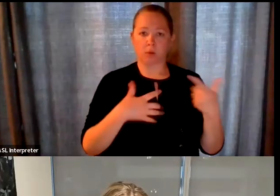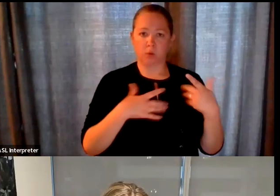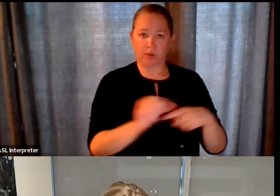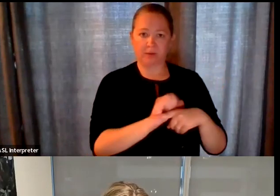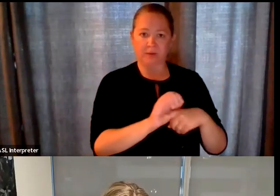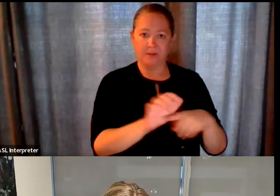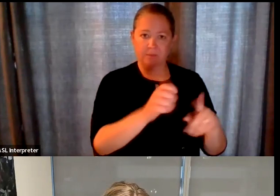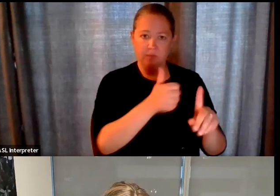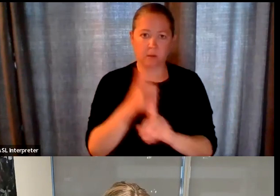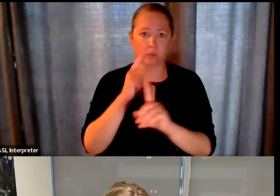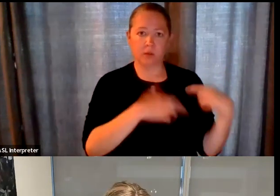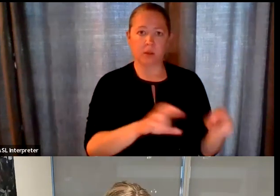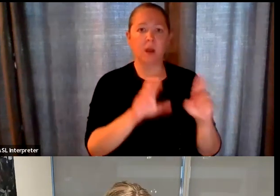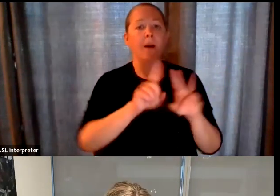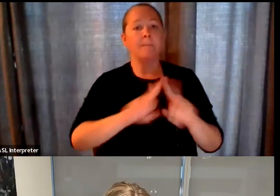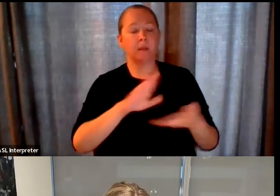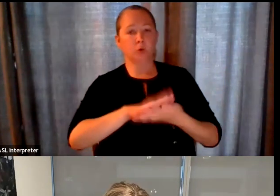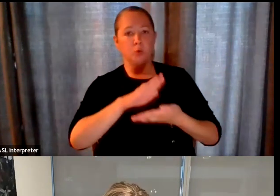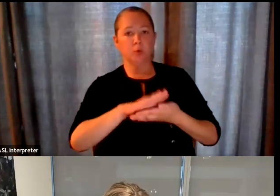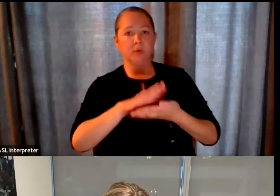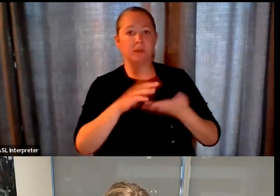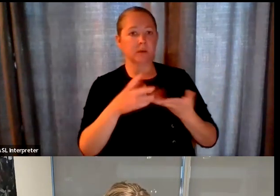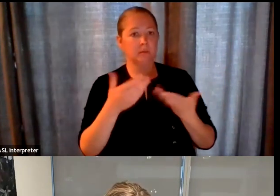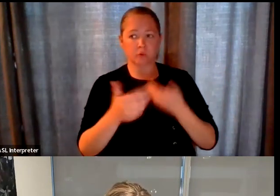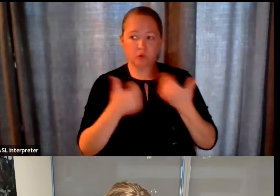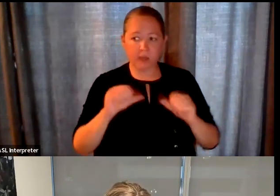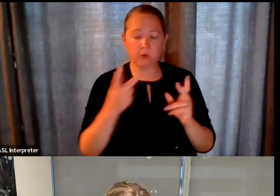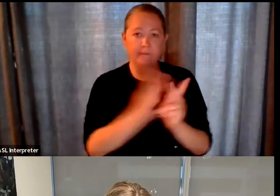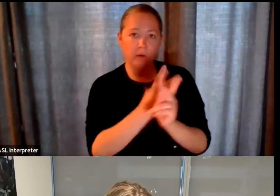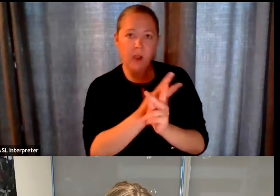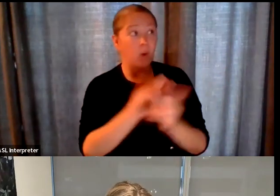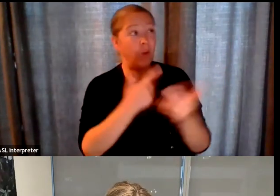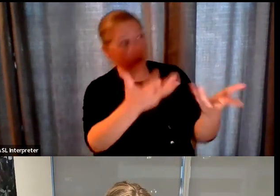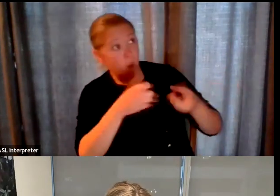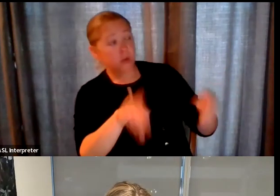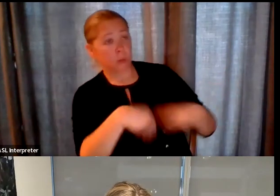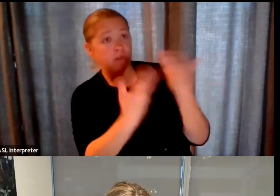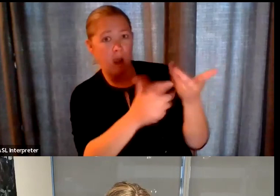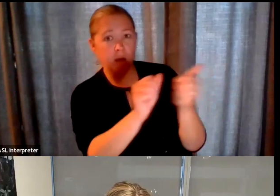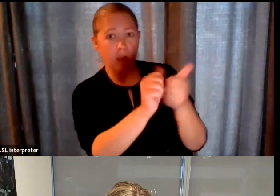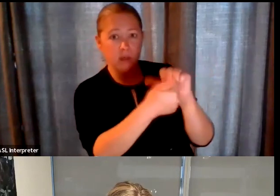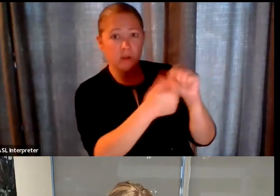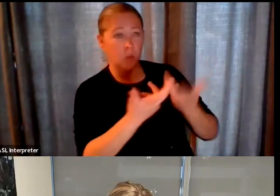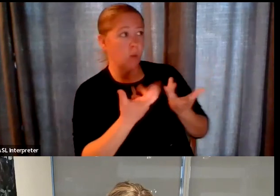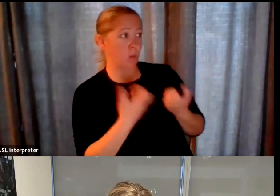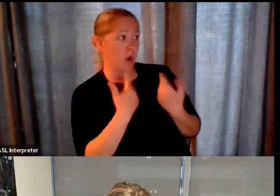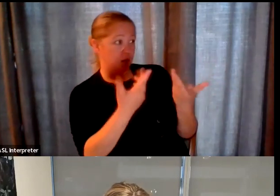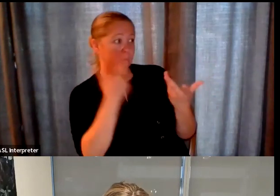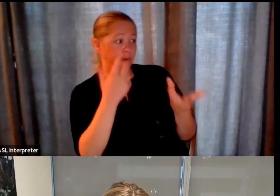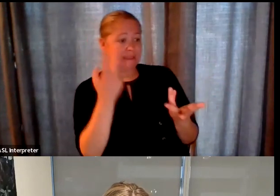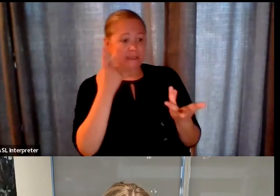work with Kennedy. They said, we want to find an accommodation for you. We want to engage in the interactive process of finding something that works for all